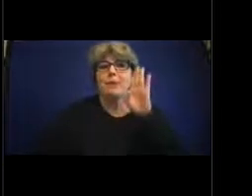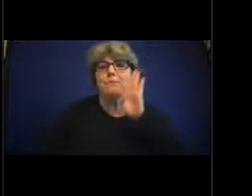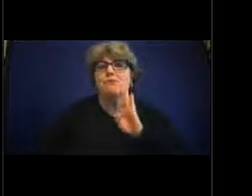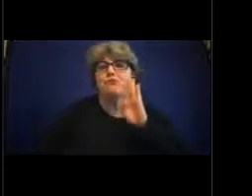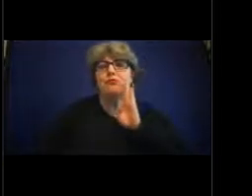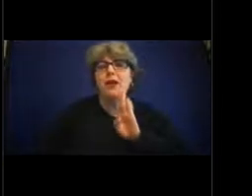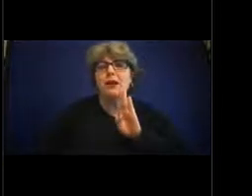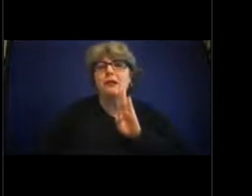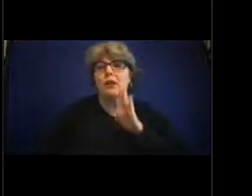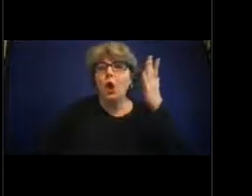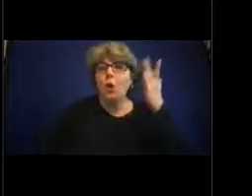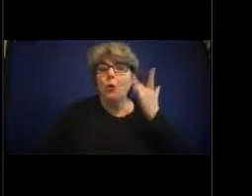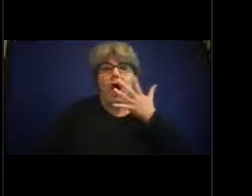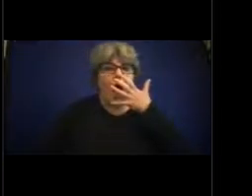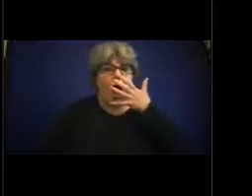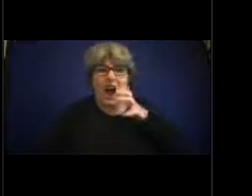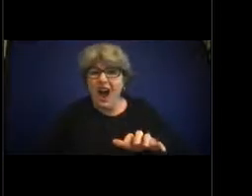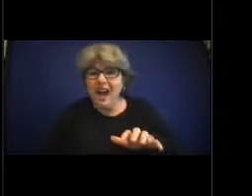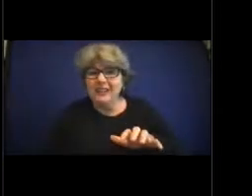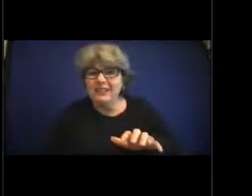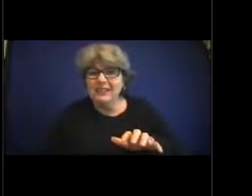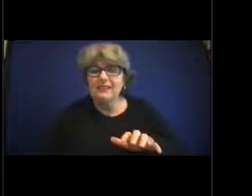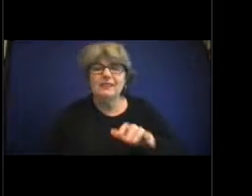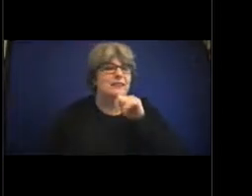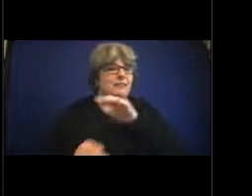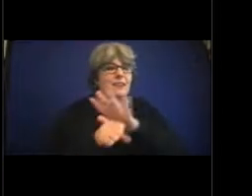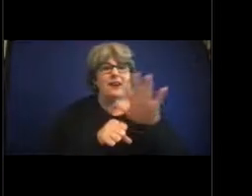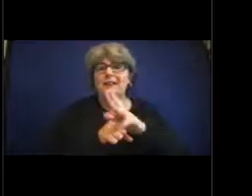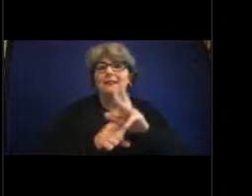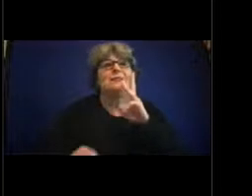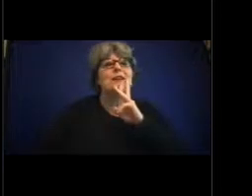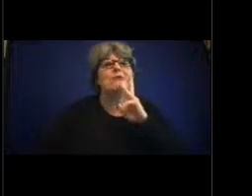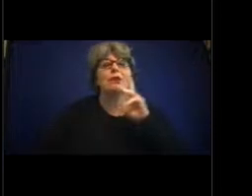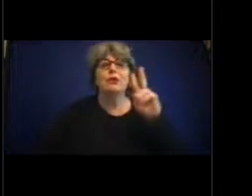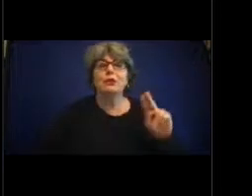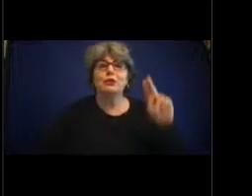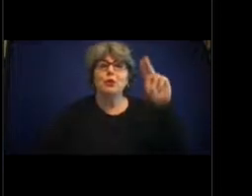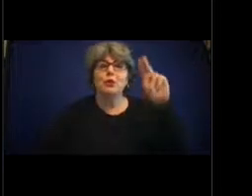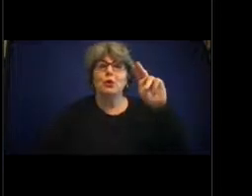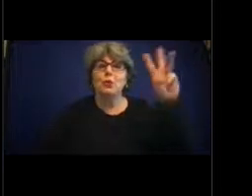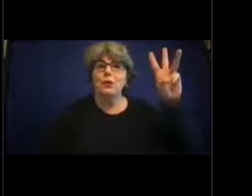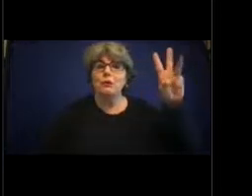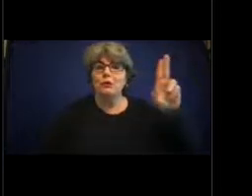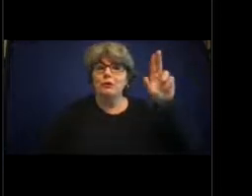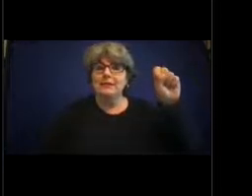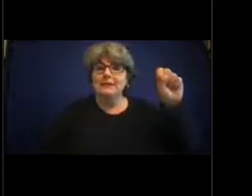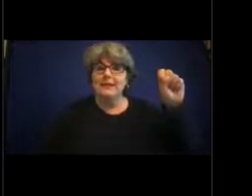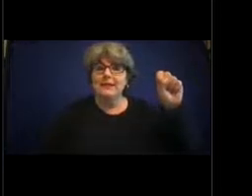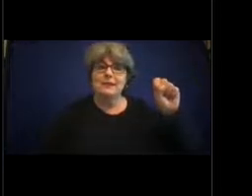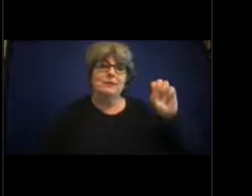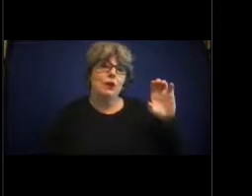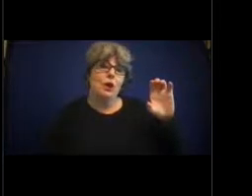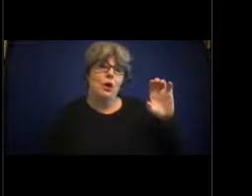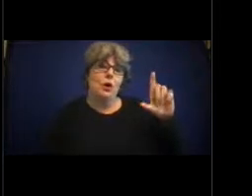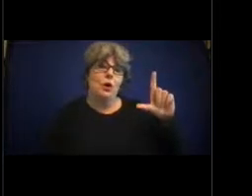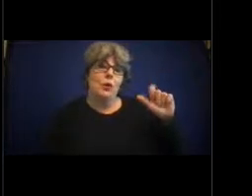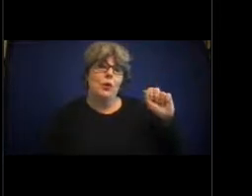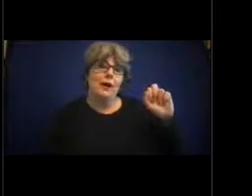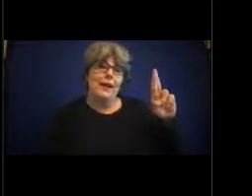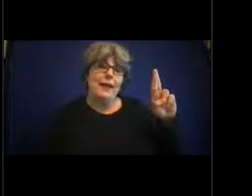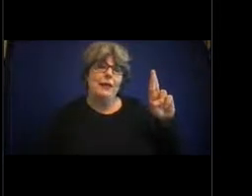was stressed by extreme heat and the lack of water in the northwestern United States, where Claire took the image in